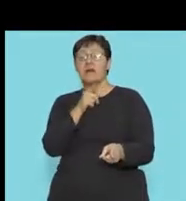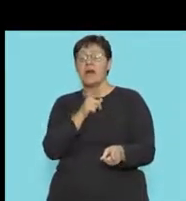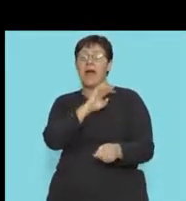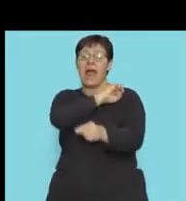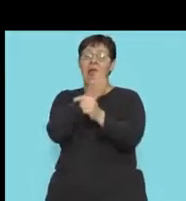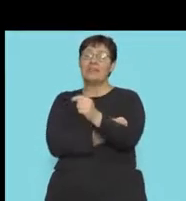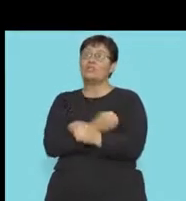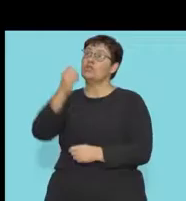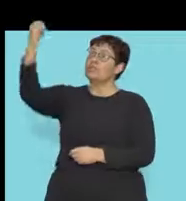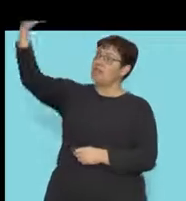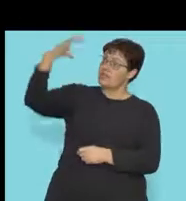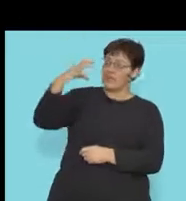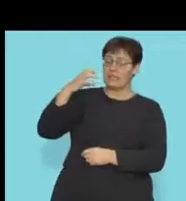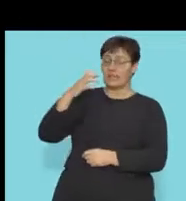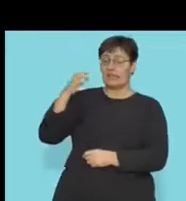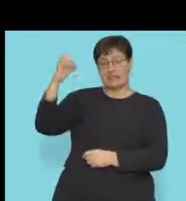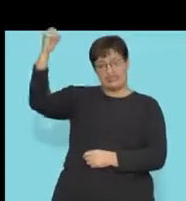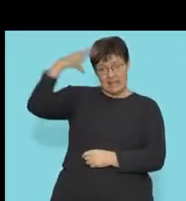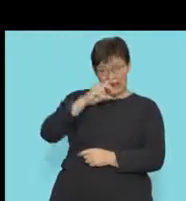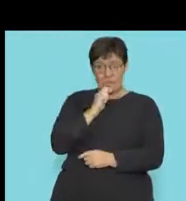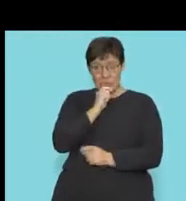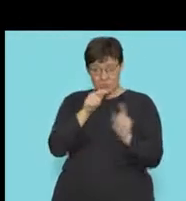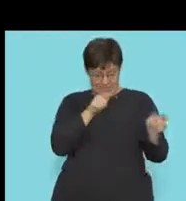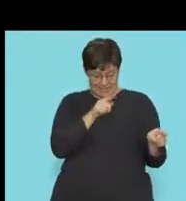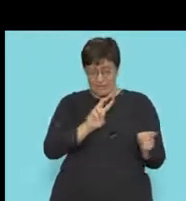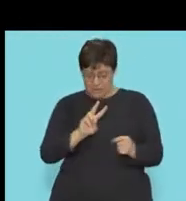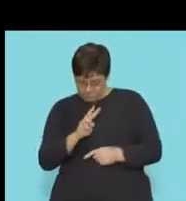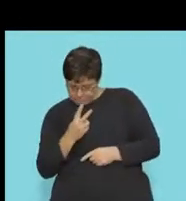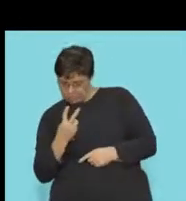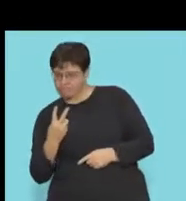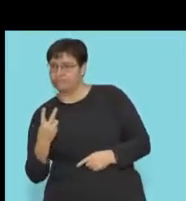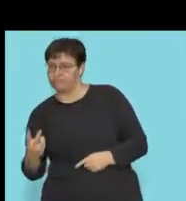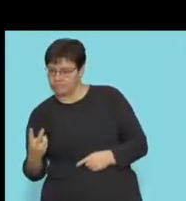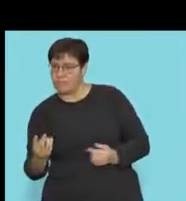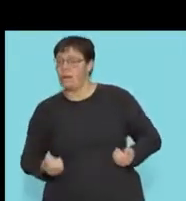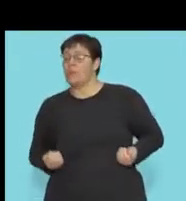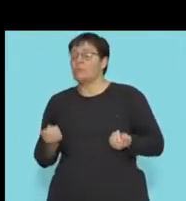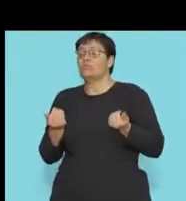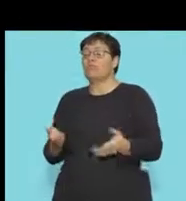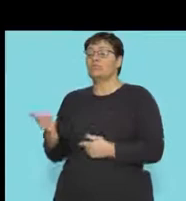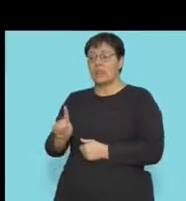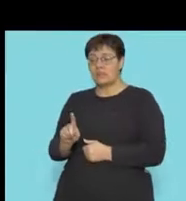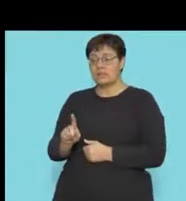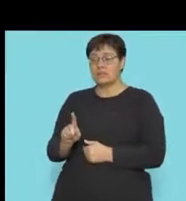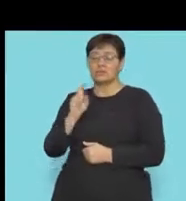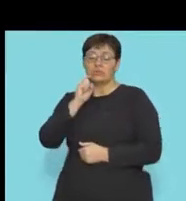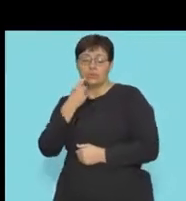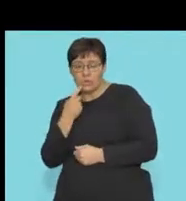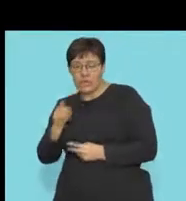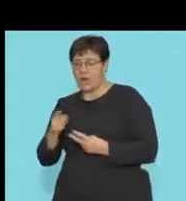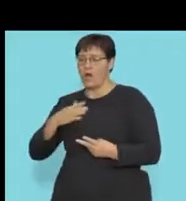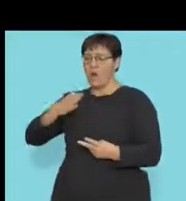from the sun as well as the chlorophyll pigments in the chloroplast to produce glucose